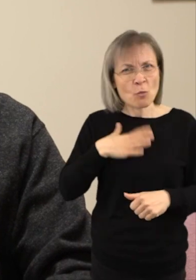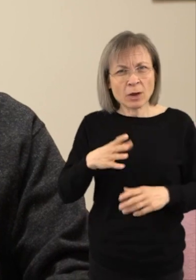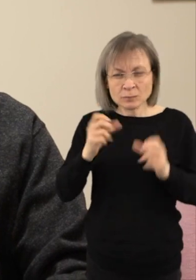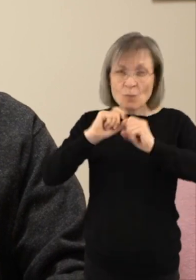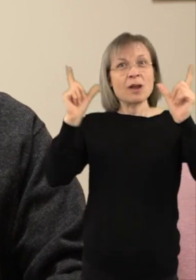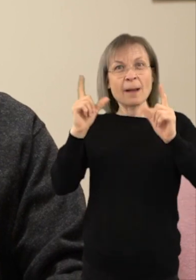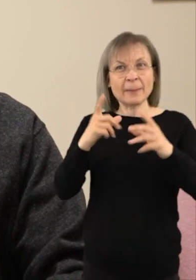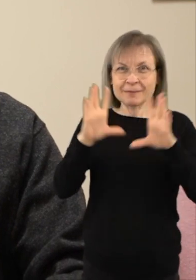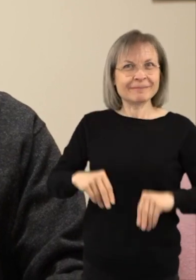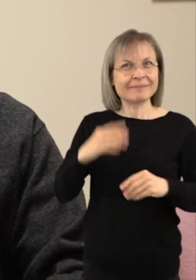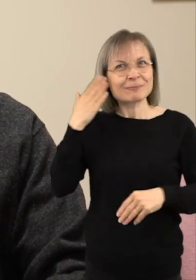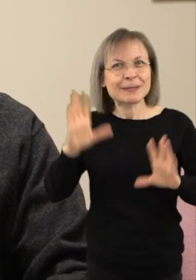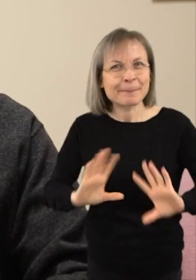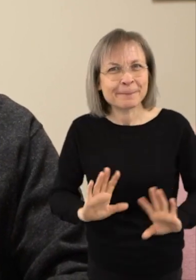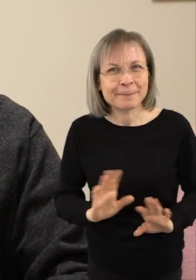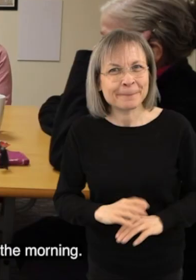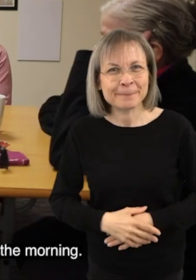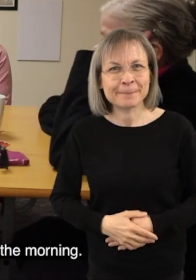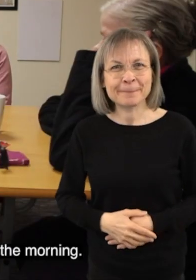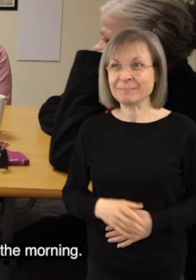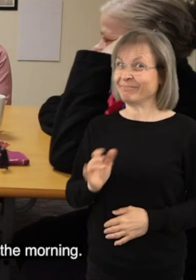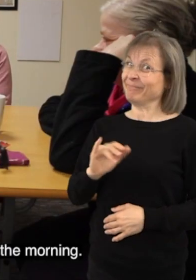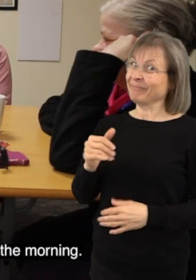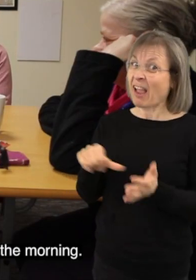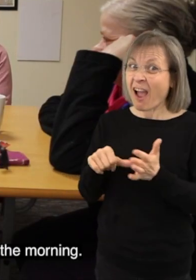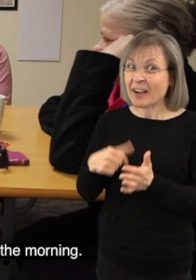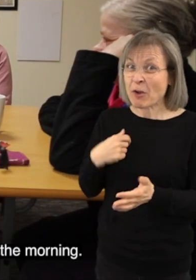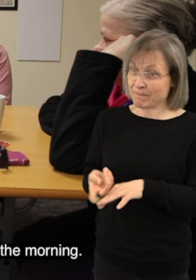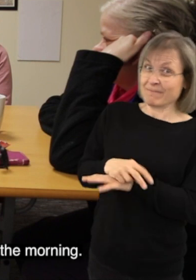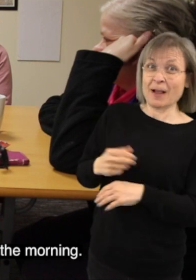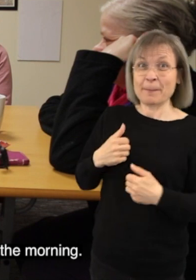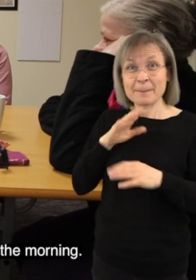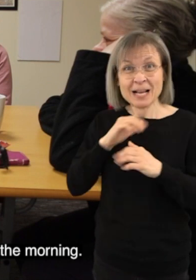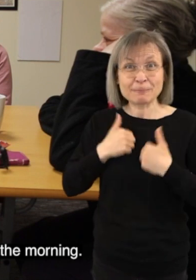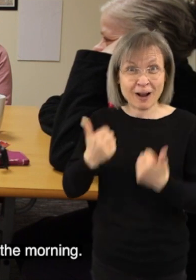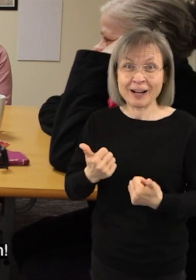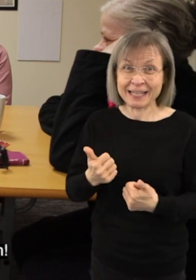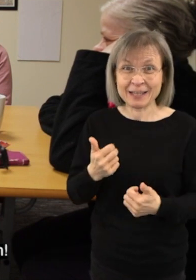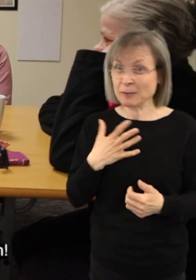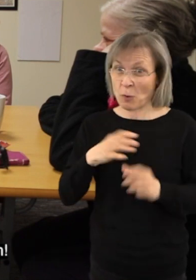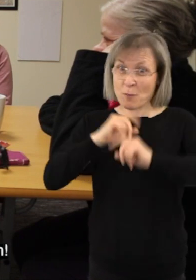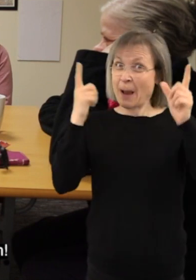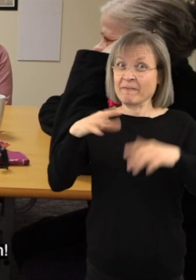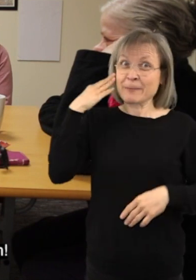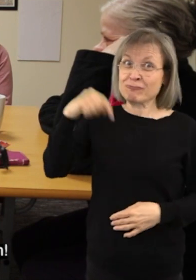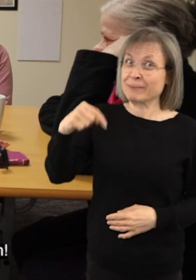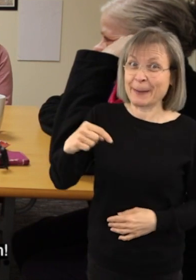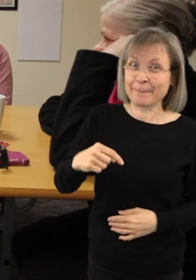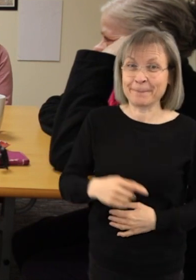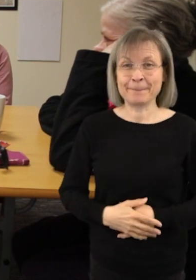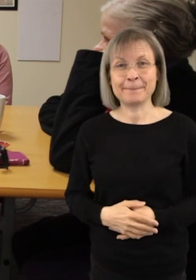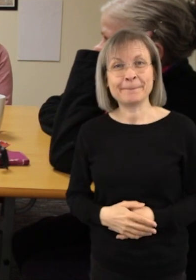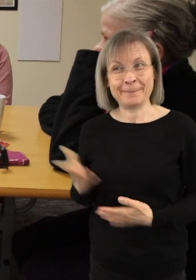we don't want to wake up from it. Yeah, it's hard enough getting me out of my bed in the morning. No way am I waking up from that